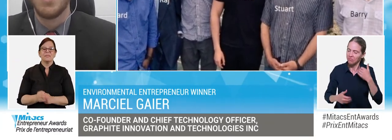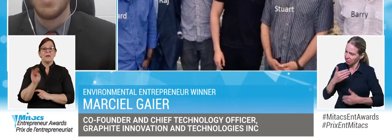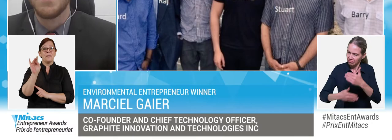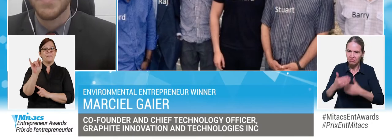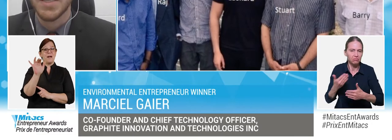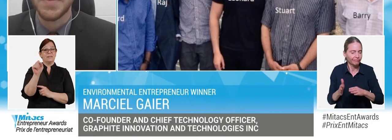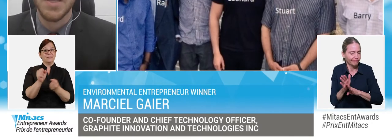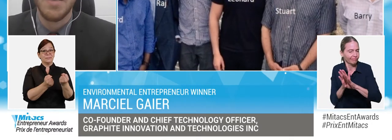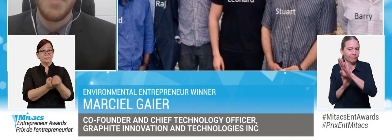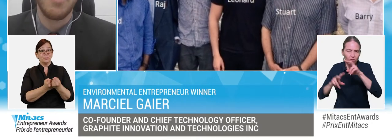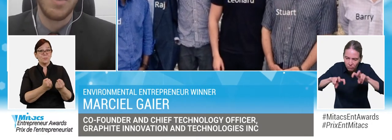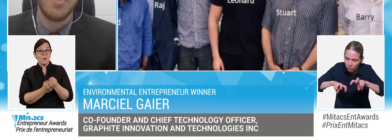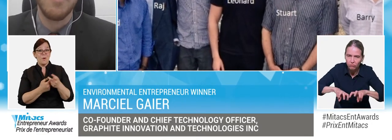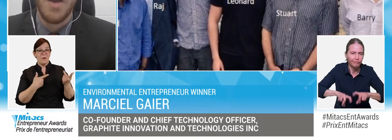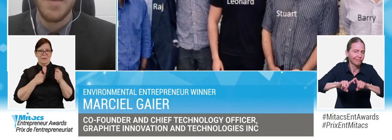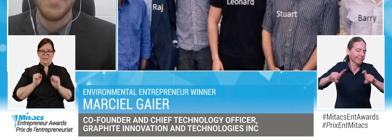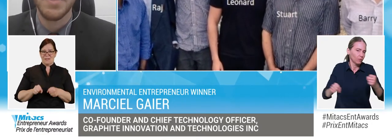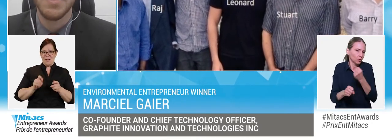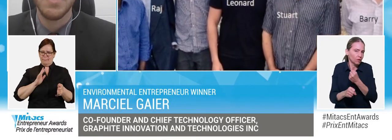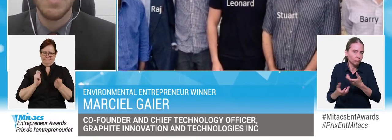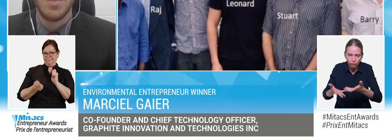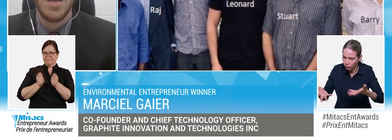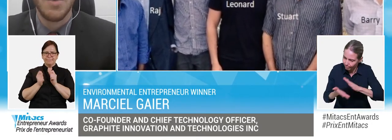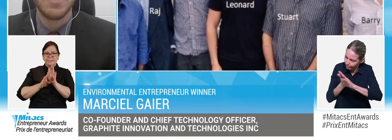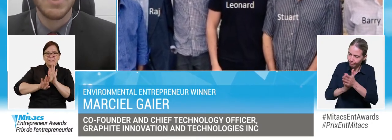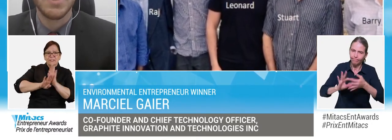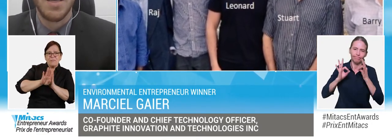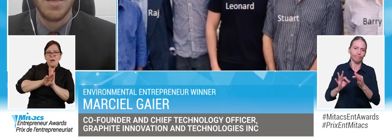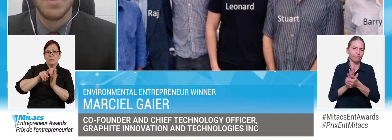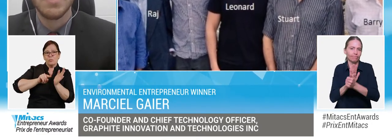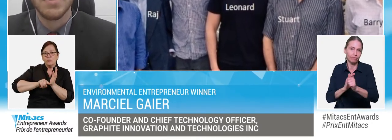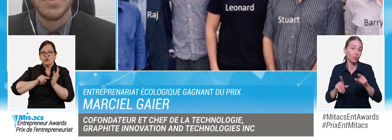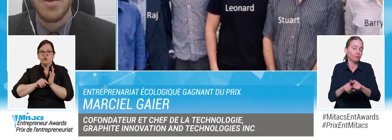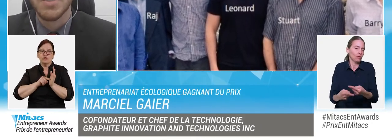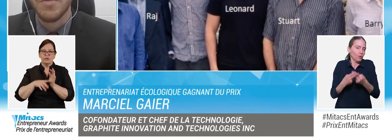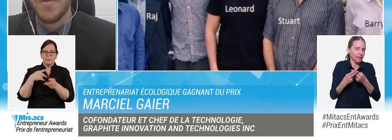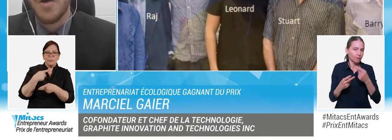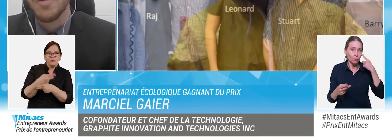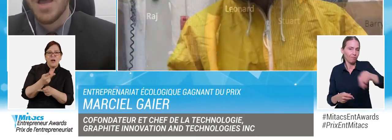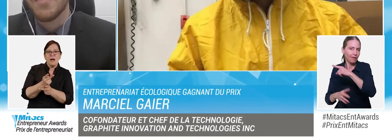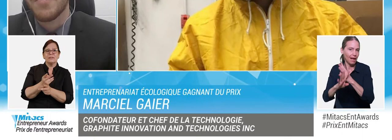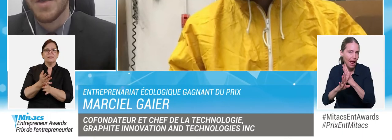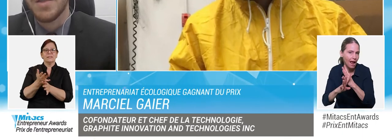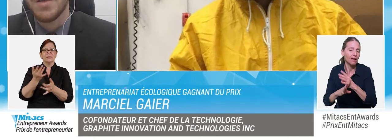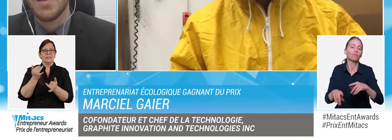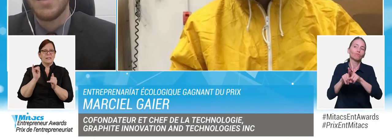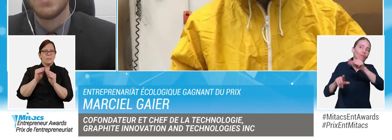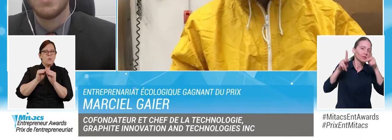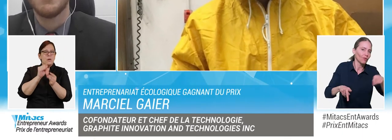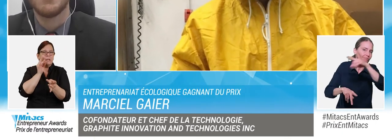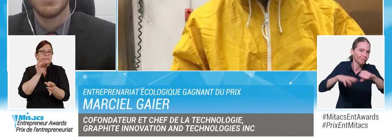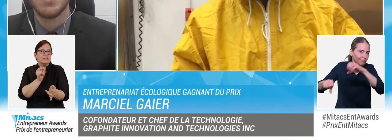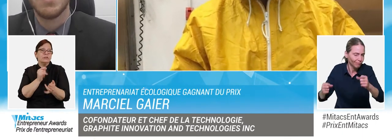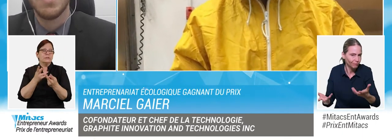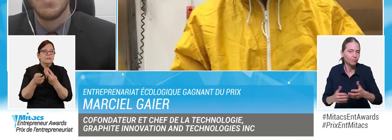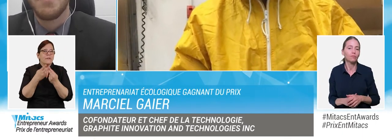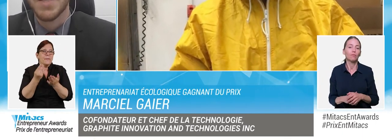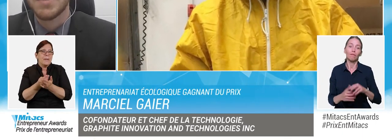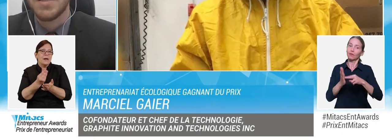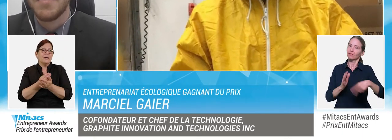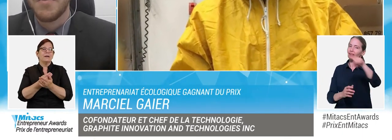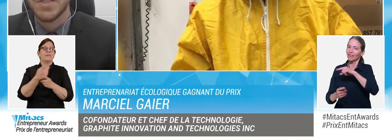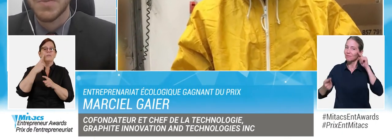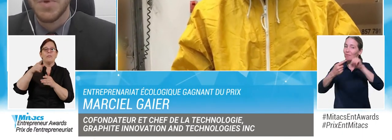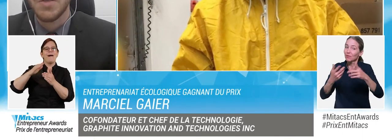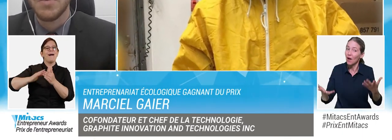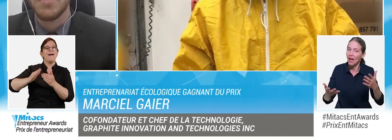award is being about our environment, which is the source of all life, and it really